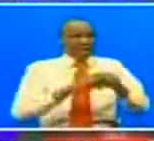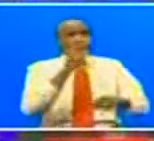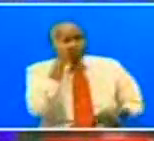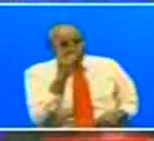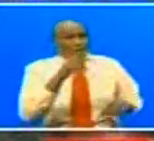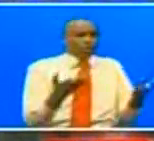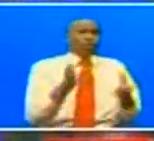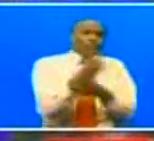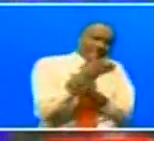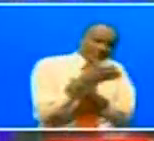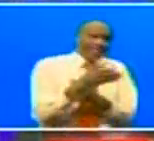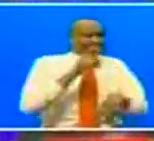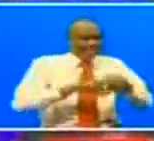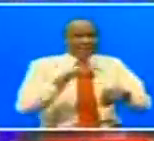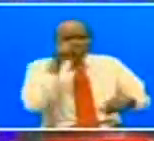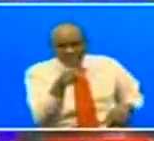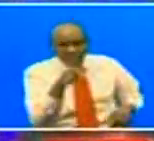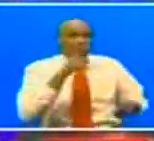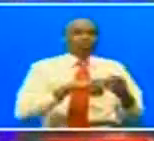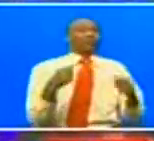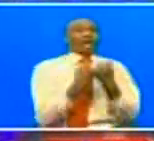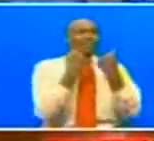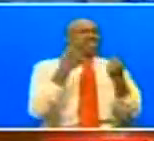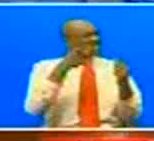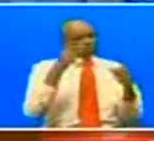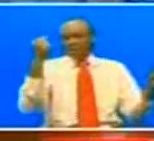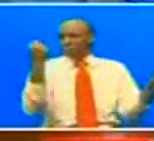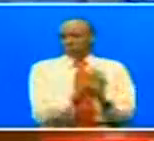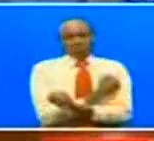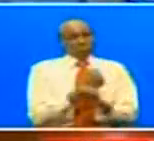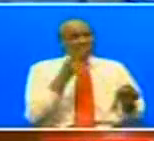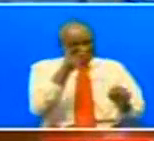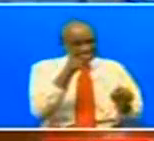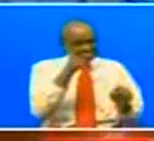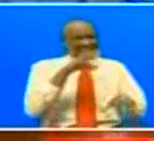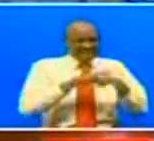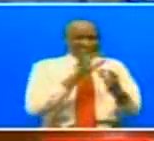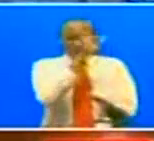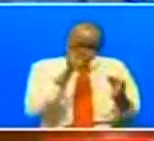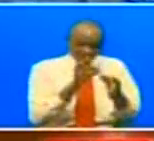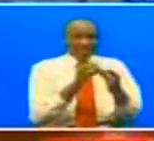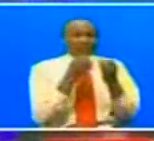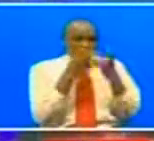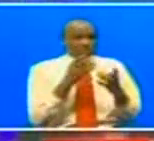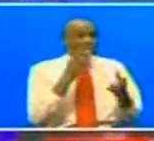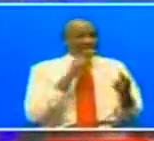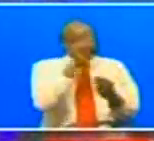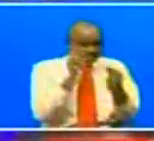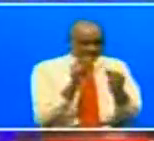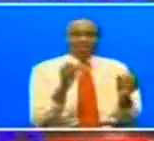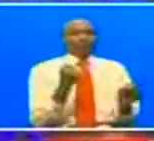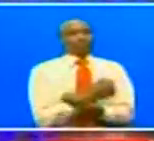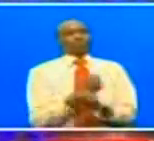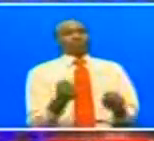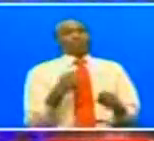on Thursday, at this place, something bad is going to happen. You never get that level of specificity or warning. Sure. So what we have to do is work